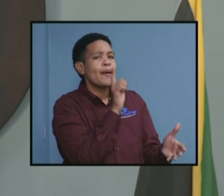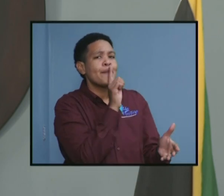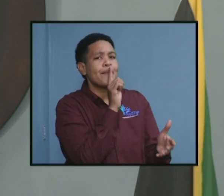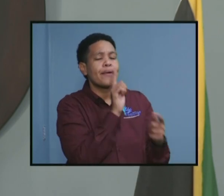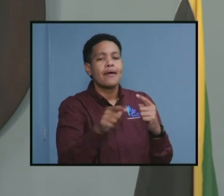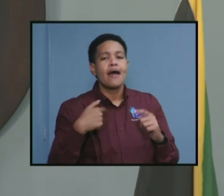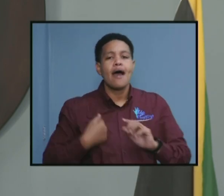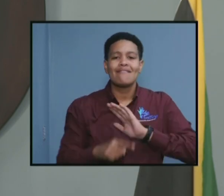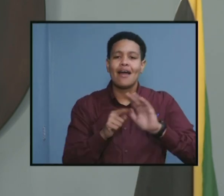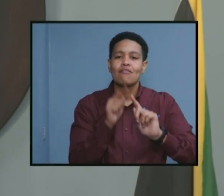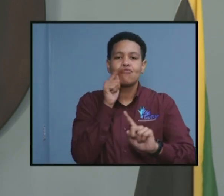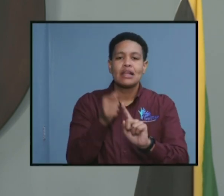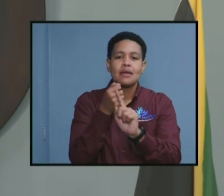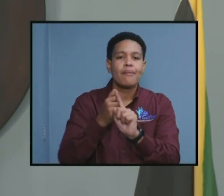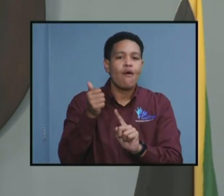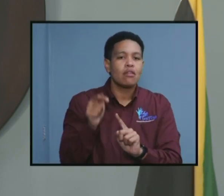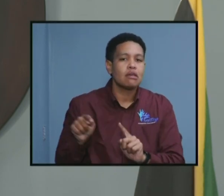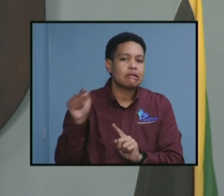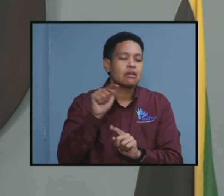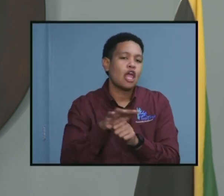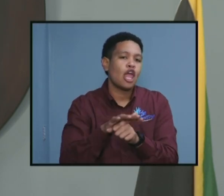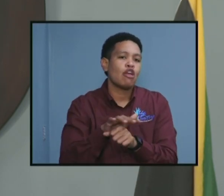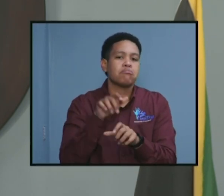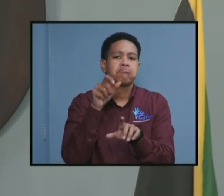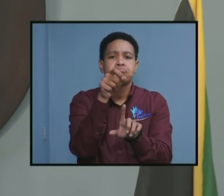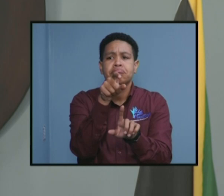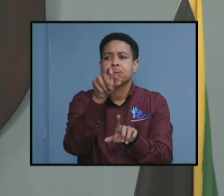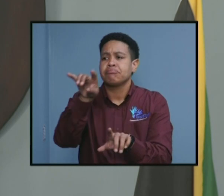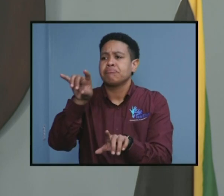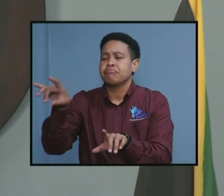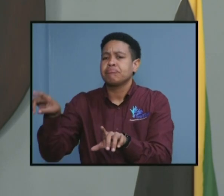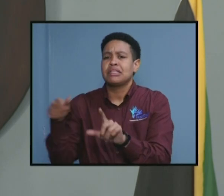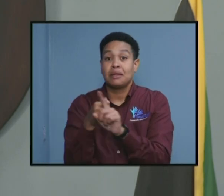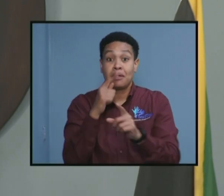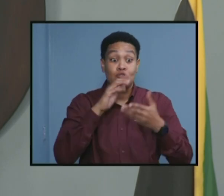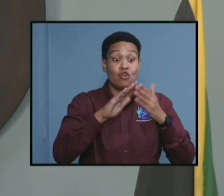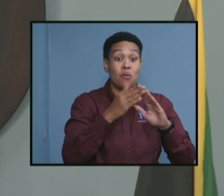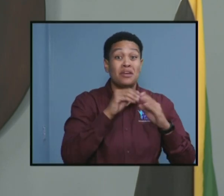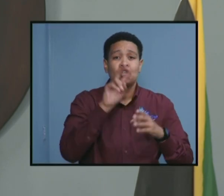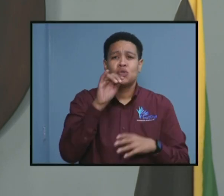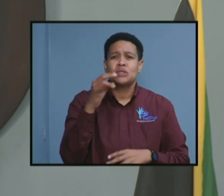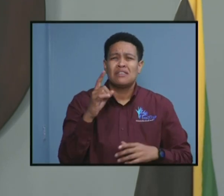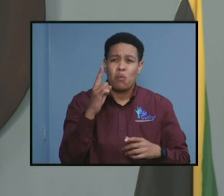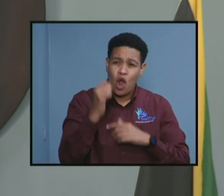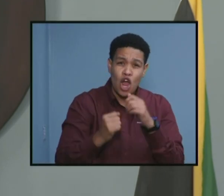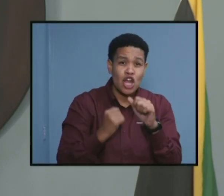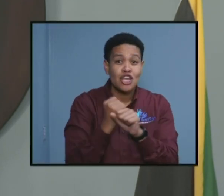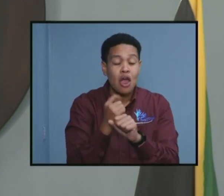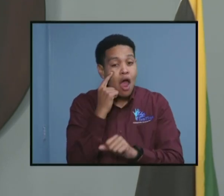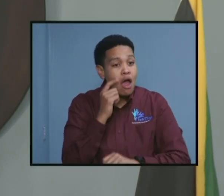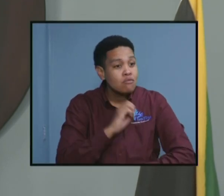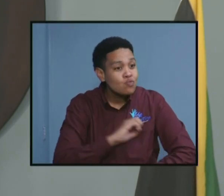have negatively affected other areas. The community in 2016 went a year without